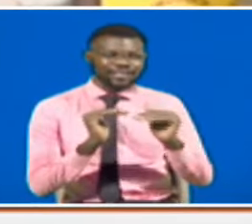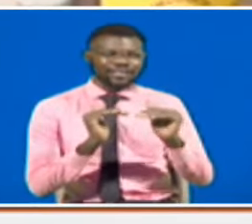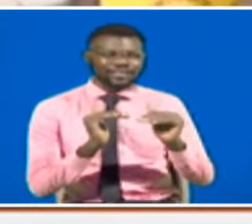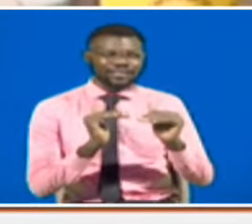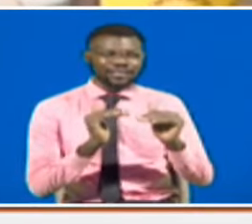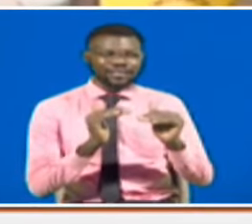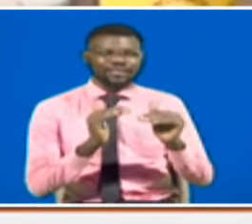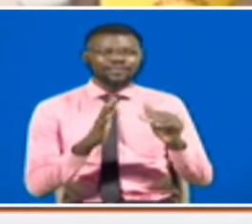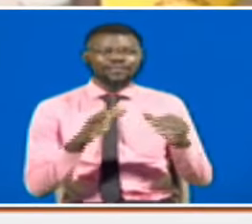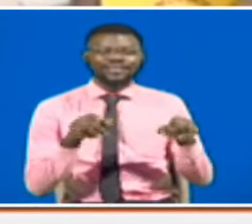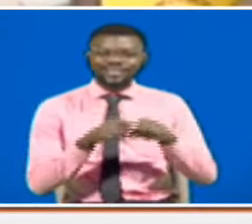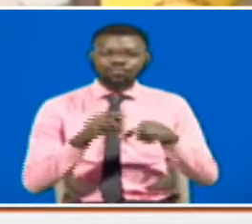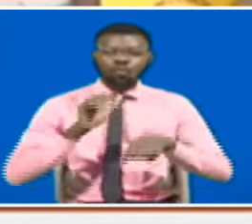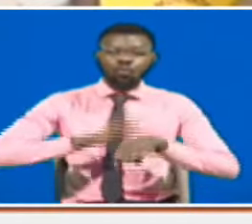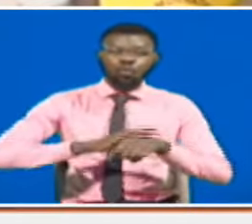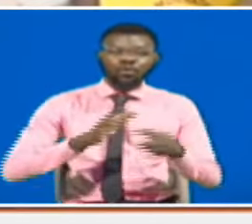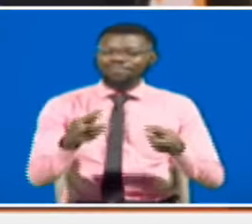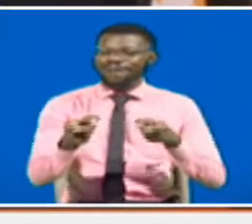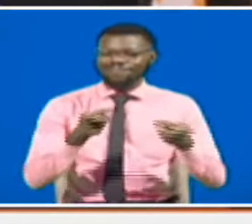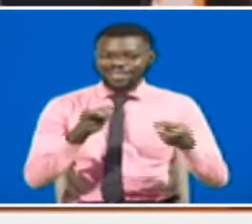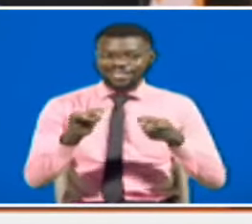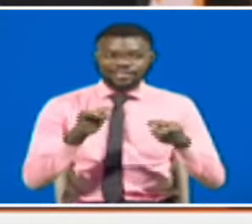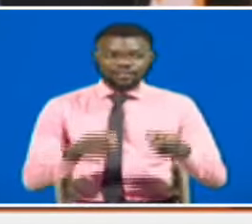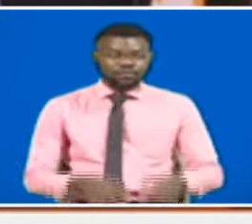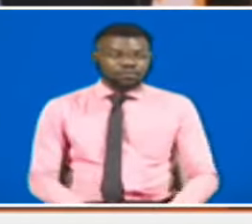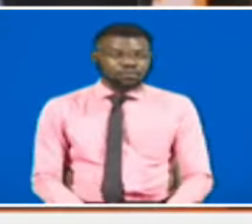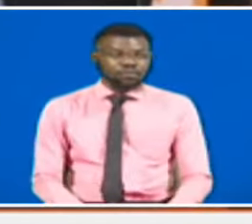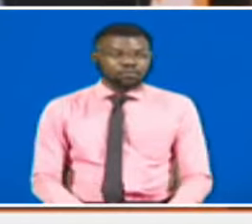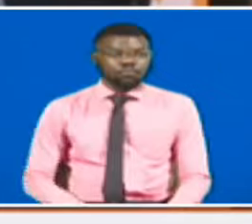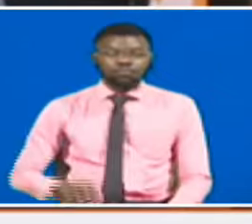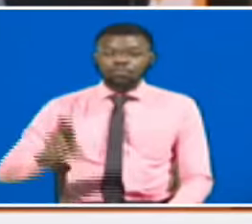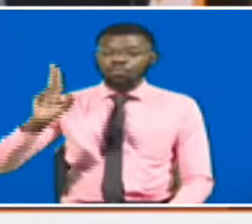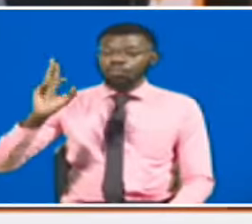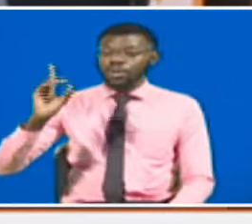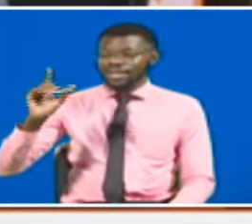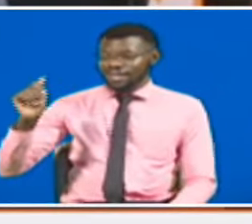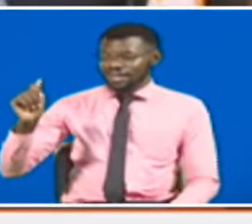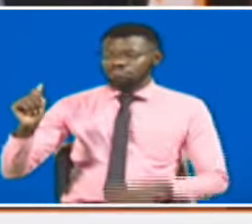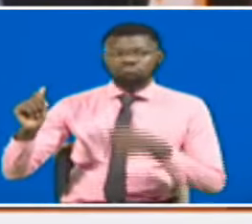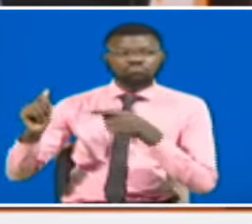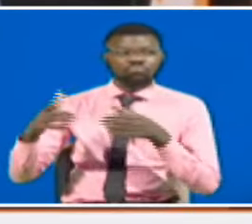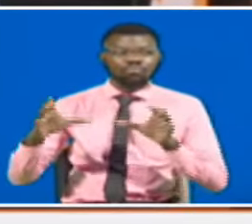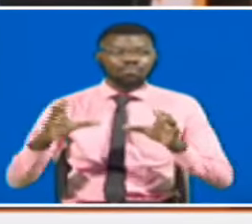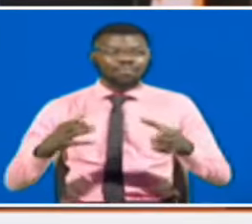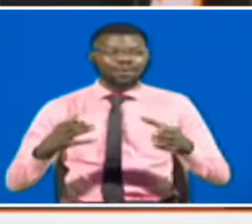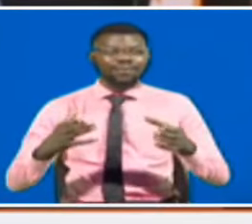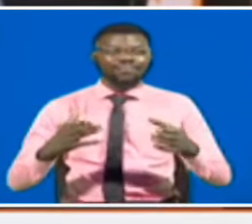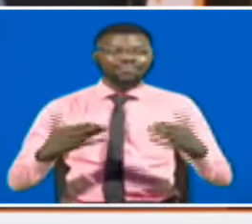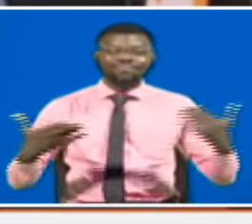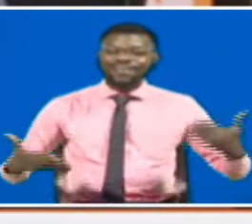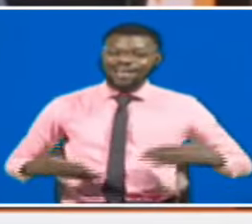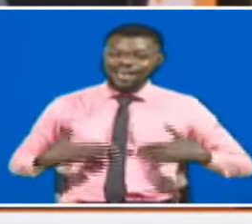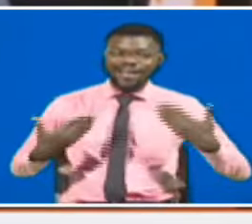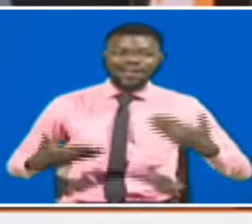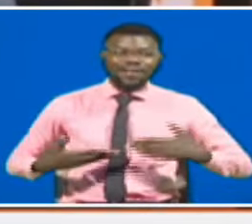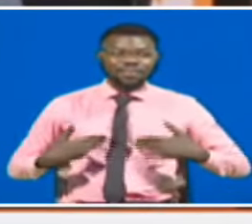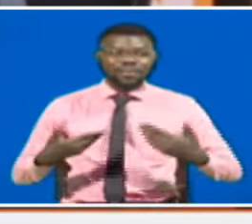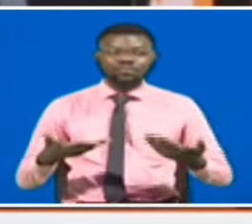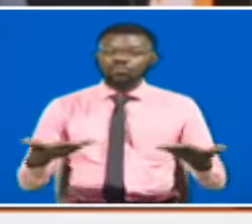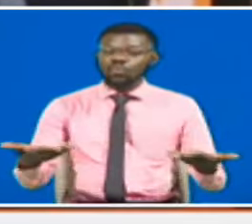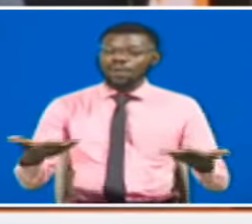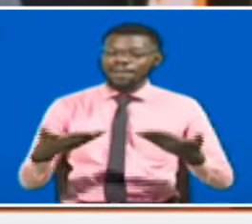for good governance in the joint republic. The United Democratic Alliance Party is delighted to receive